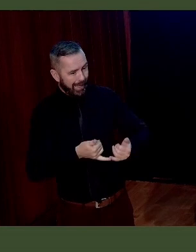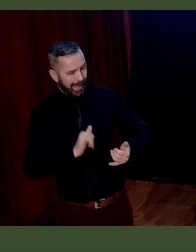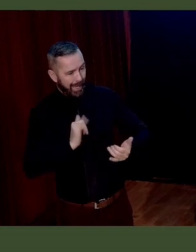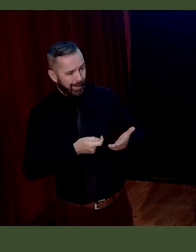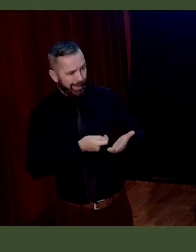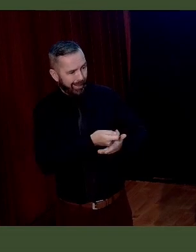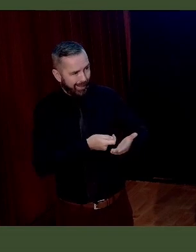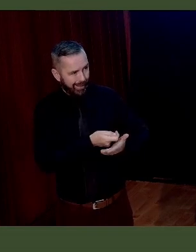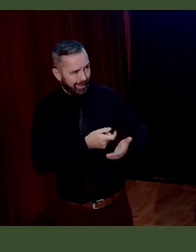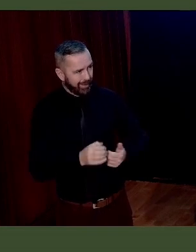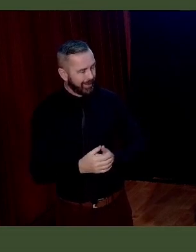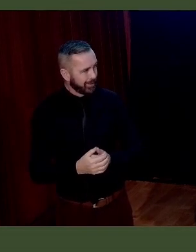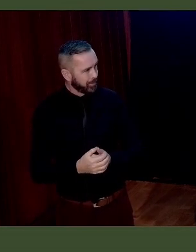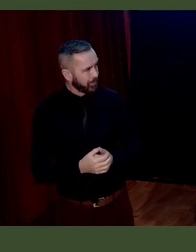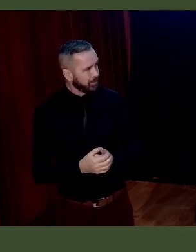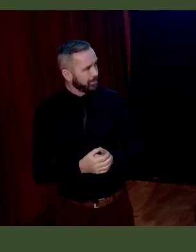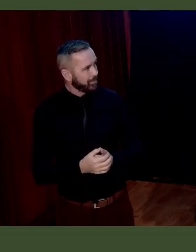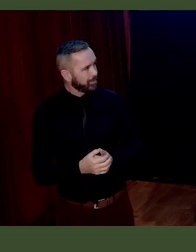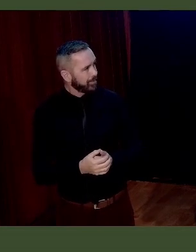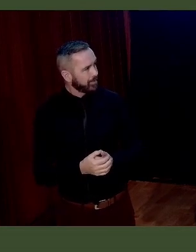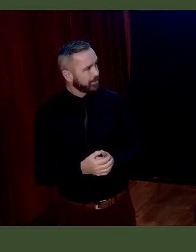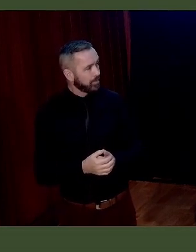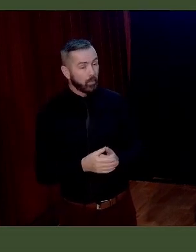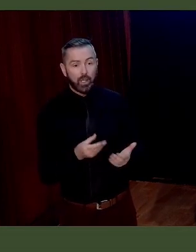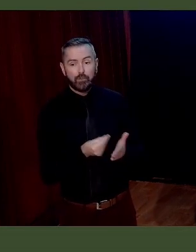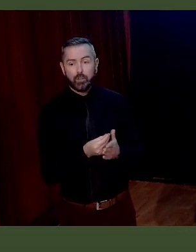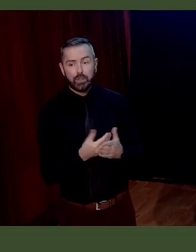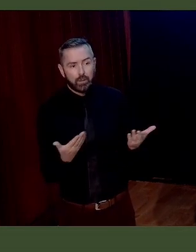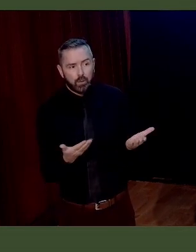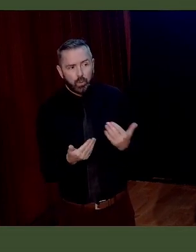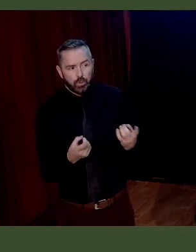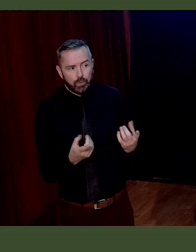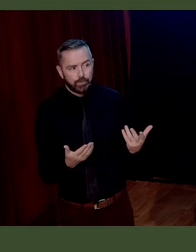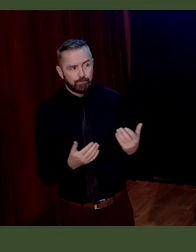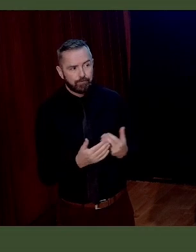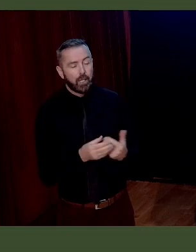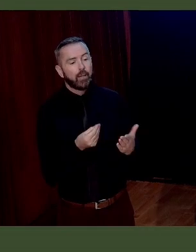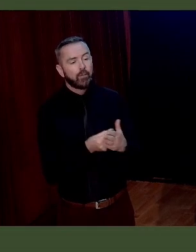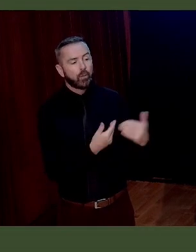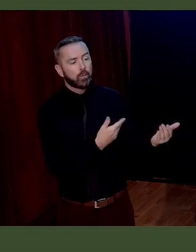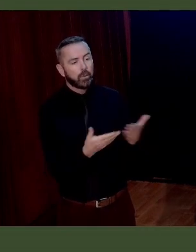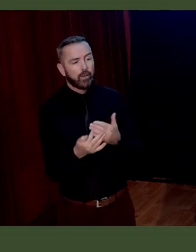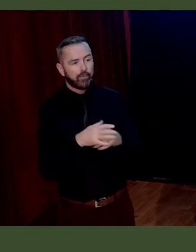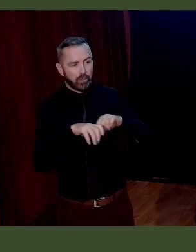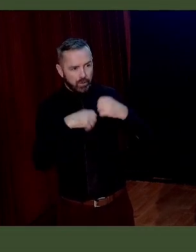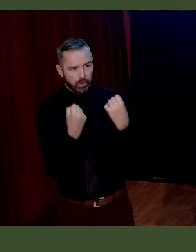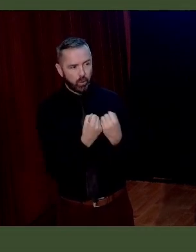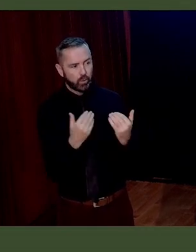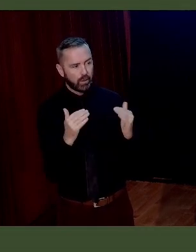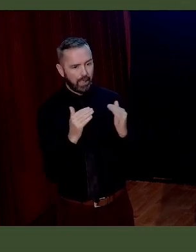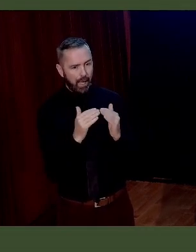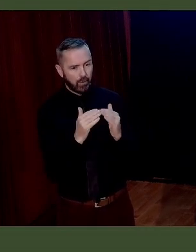could actually fill the gap. So what about funding? Well, funding had been provided for social